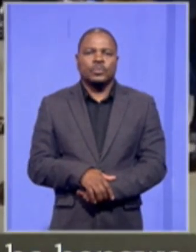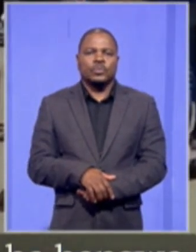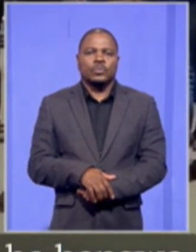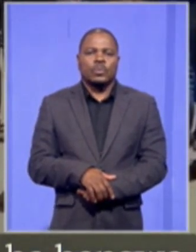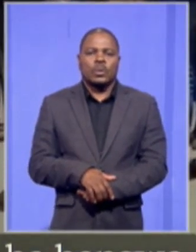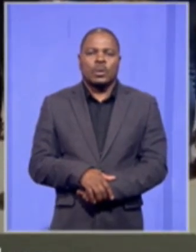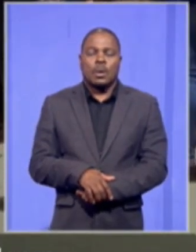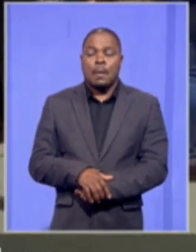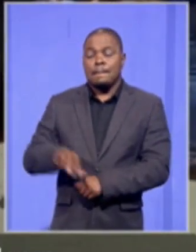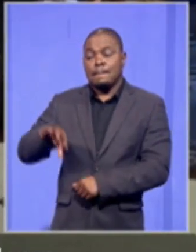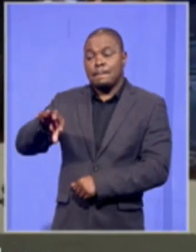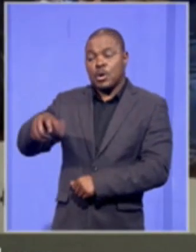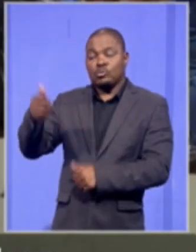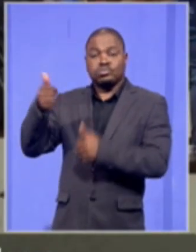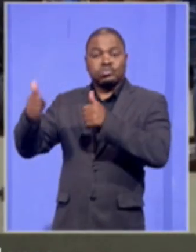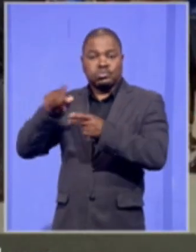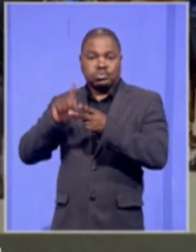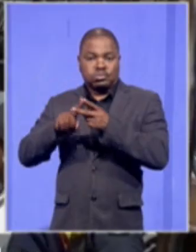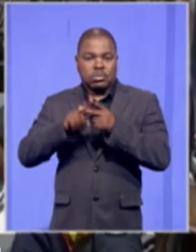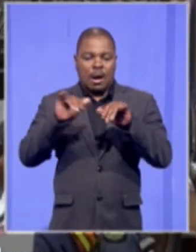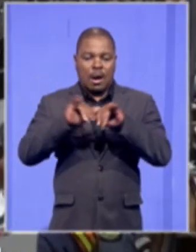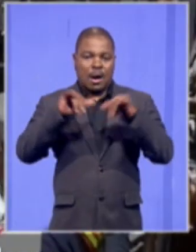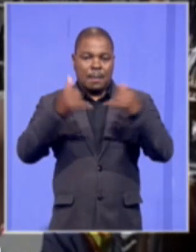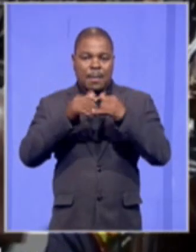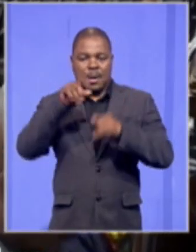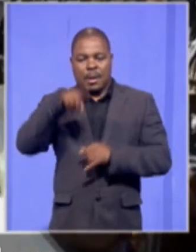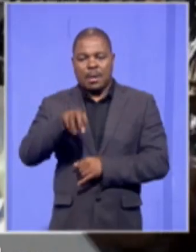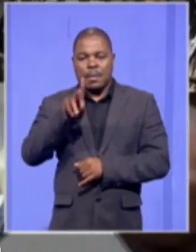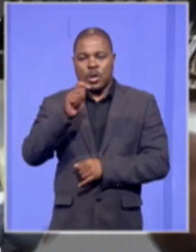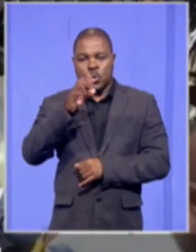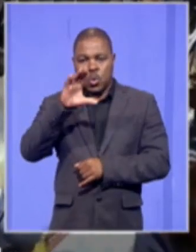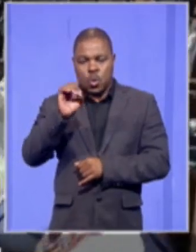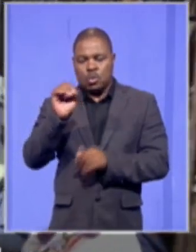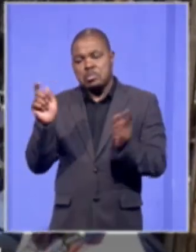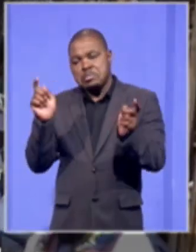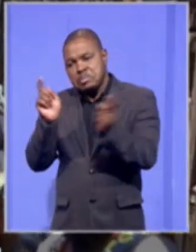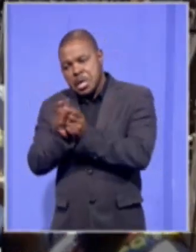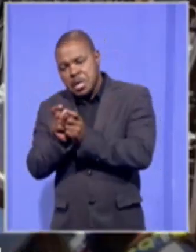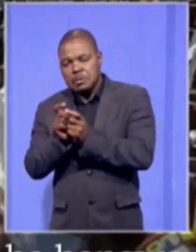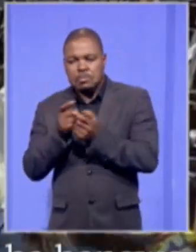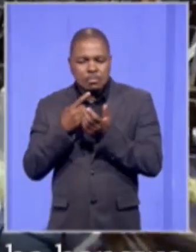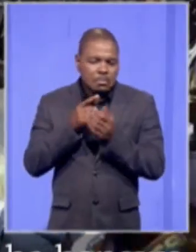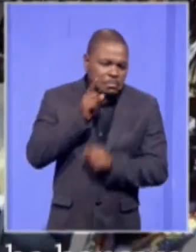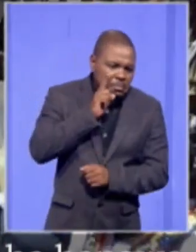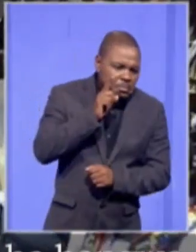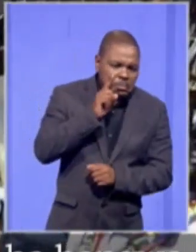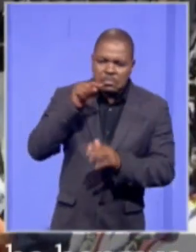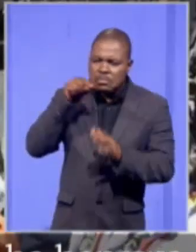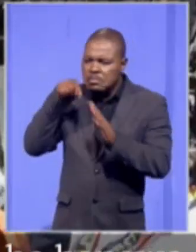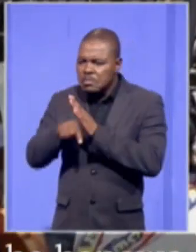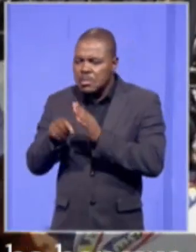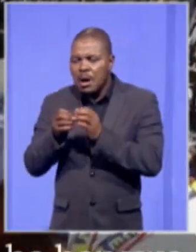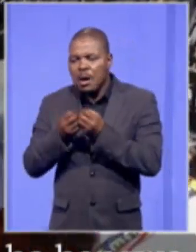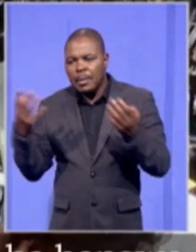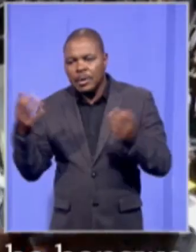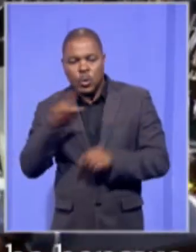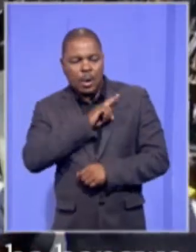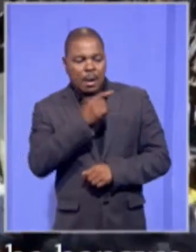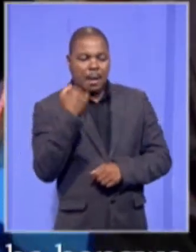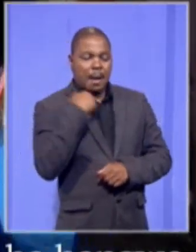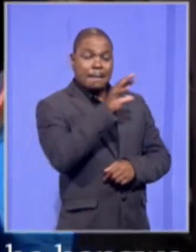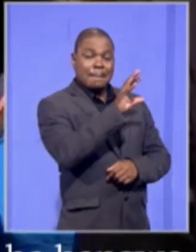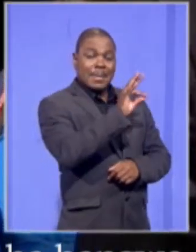Batlhankela ba province ba kopane le bolaodi ba setlamo sa dibese sa Patco go sekaseka maemo morago ga ditlhaselo tsa Mantaga